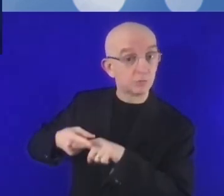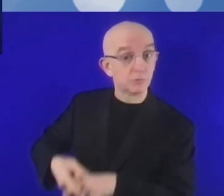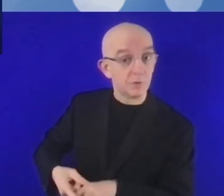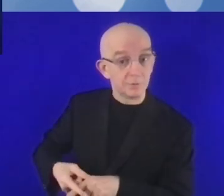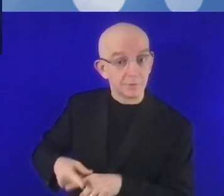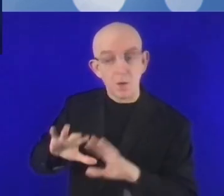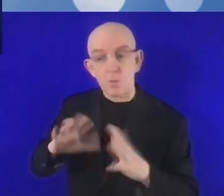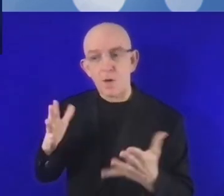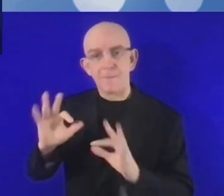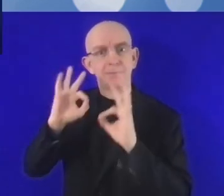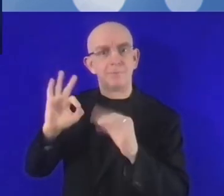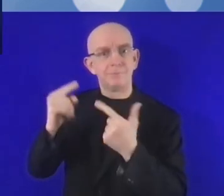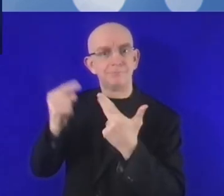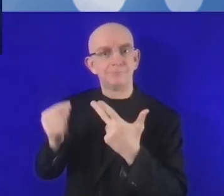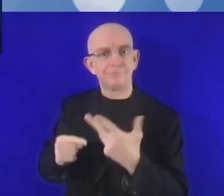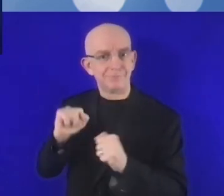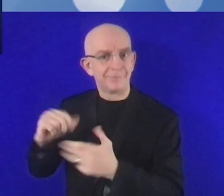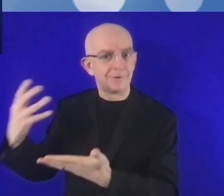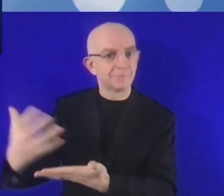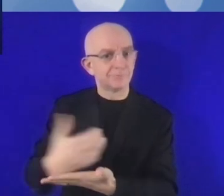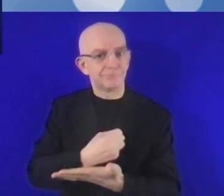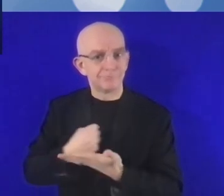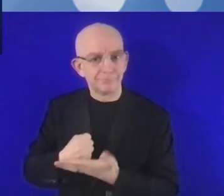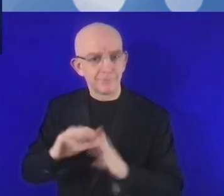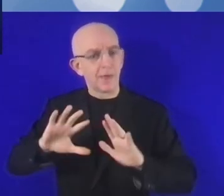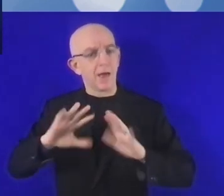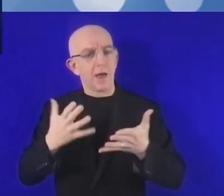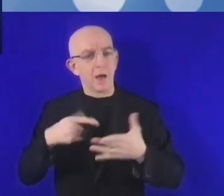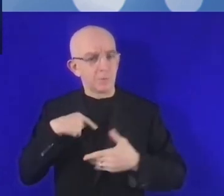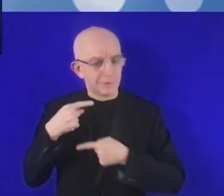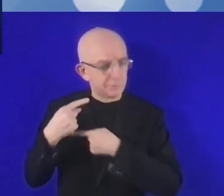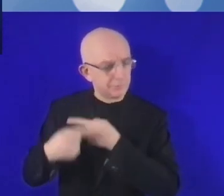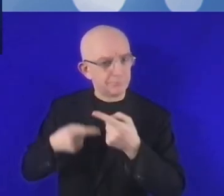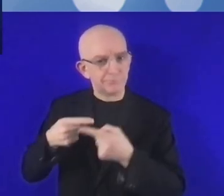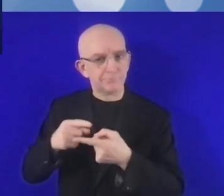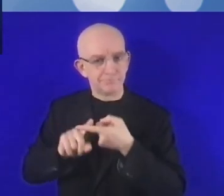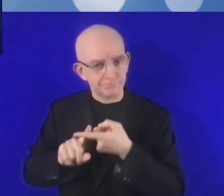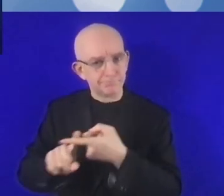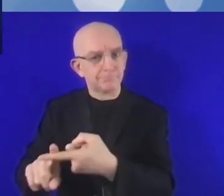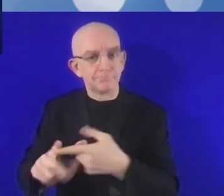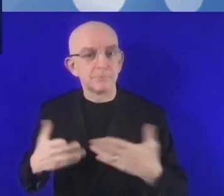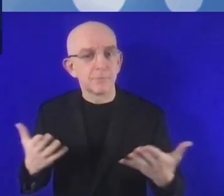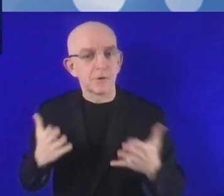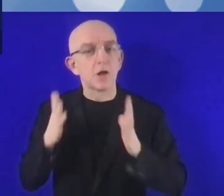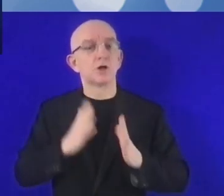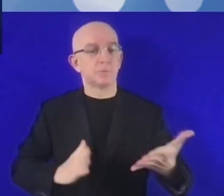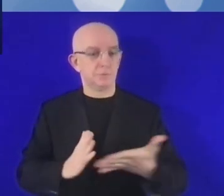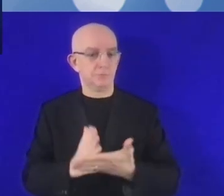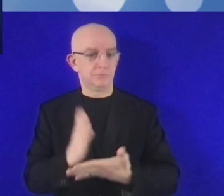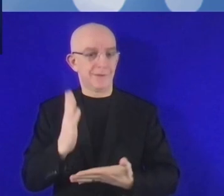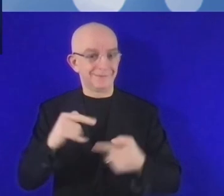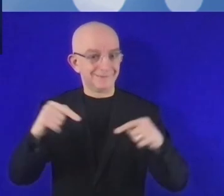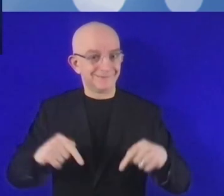space? These questions need to be answered in a collective manner, not just by a